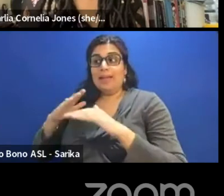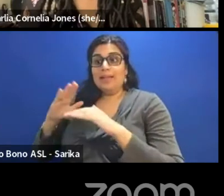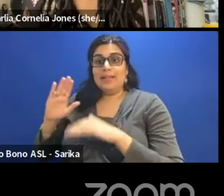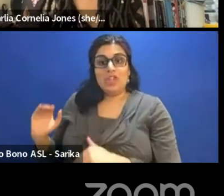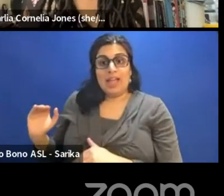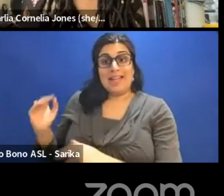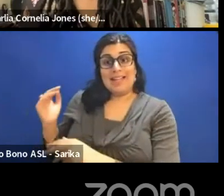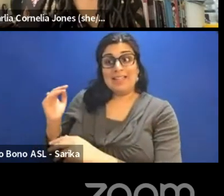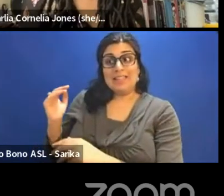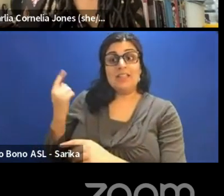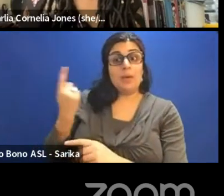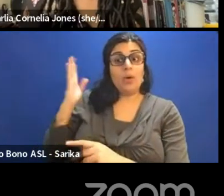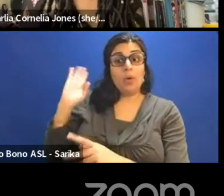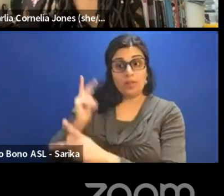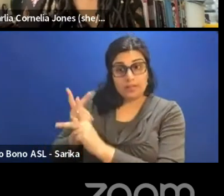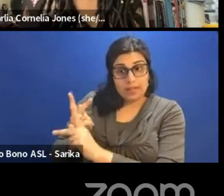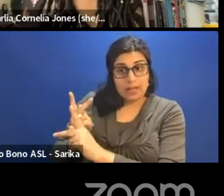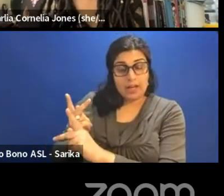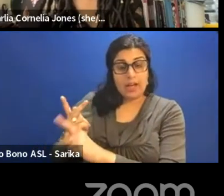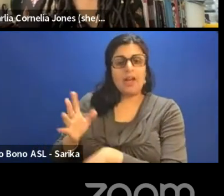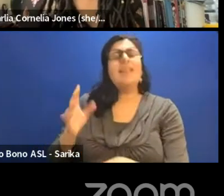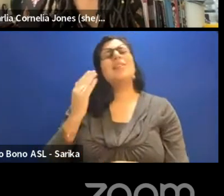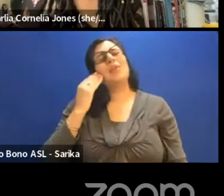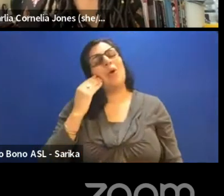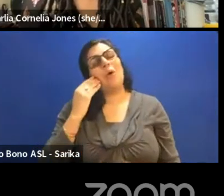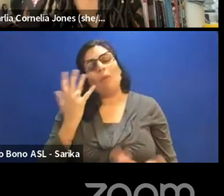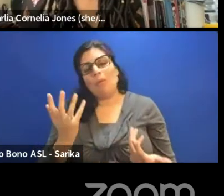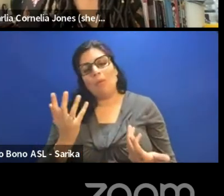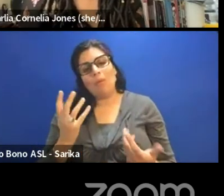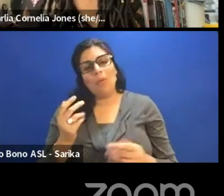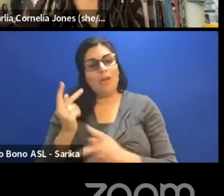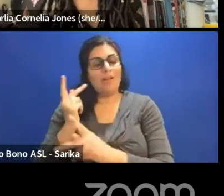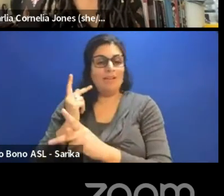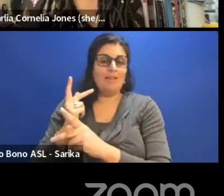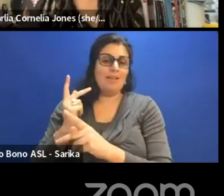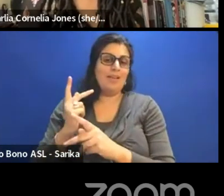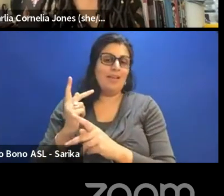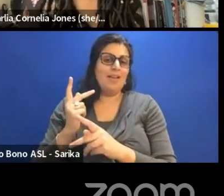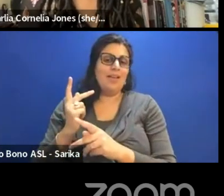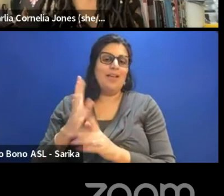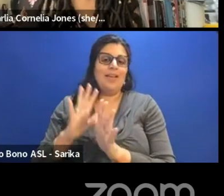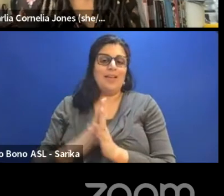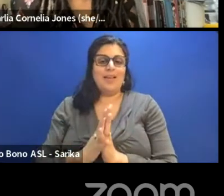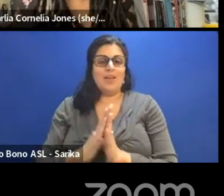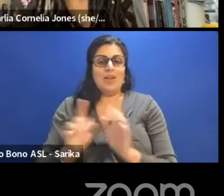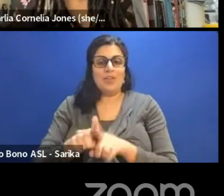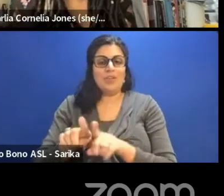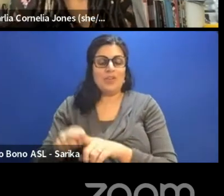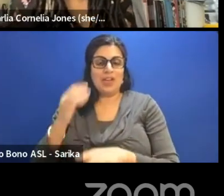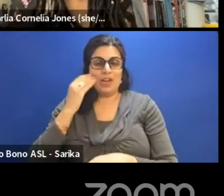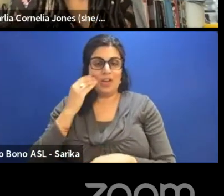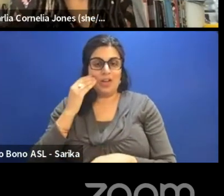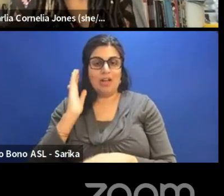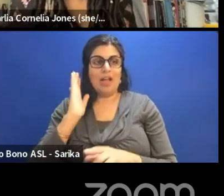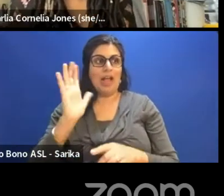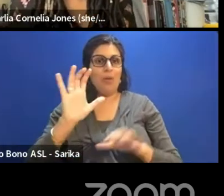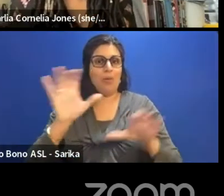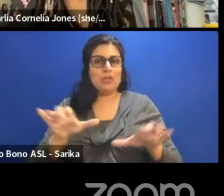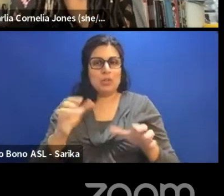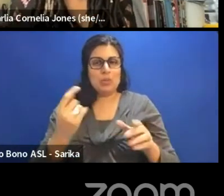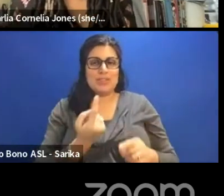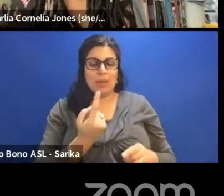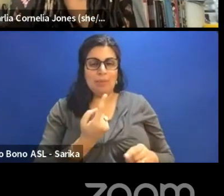she'll also have, like, because we know how it is with like caregiver guilt, parent guilt. It's like, I also know I'm going to be doing something. And